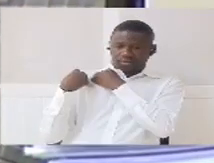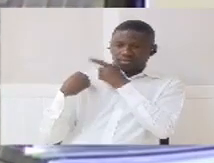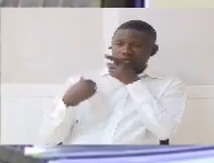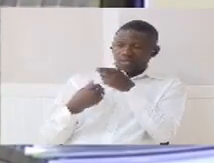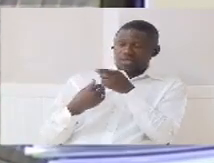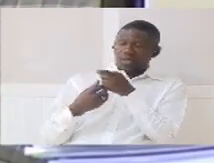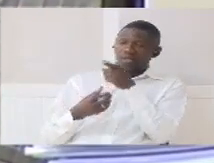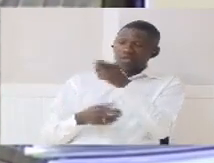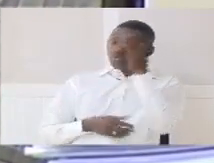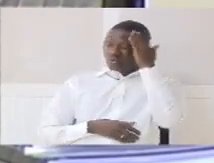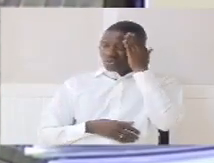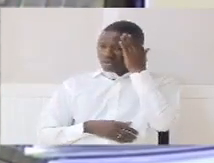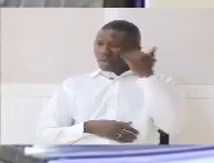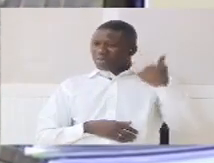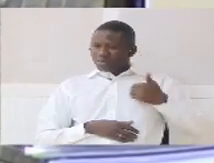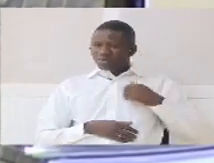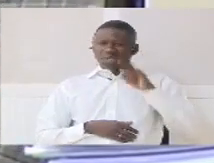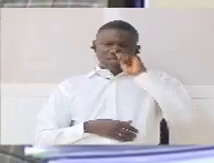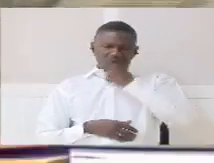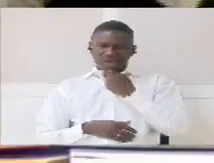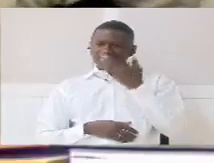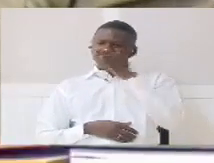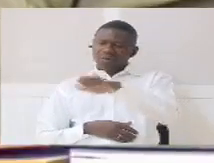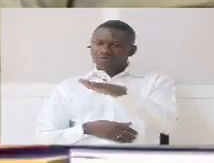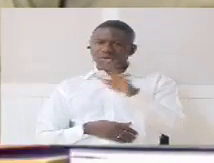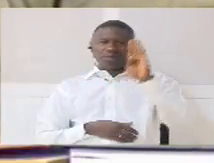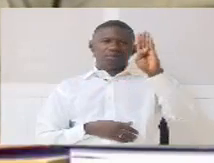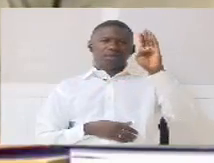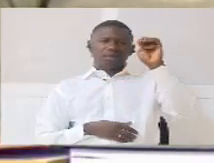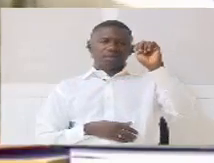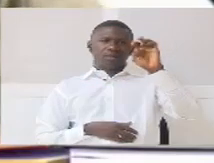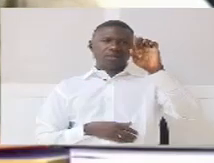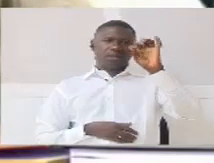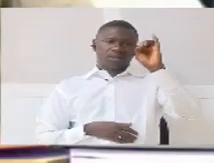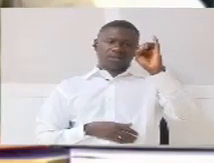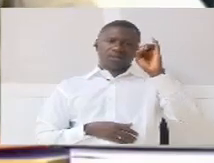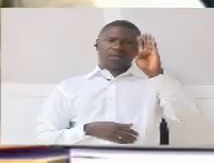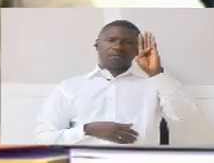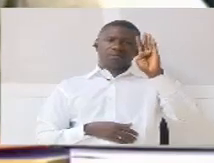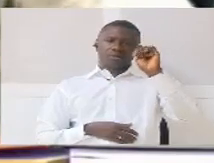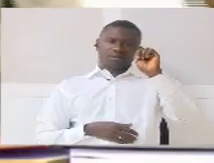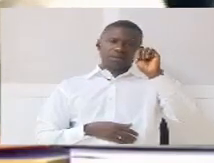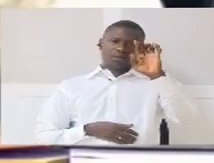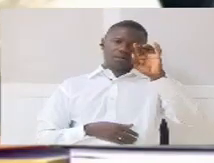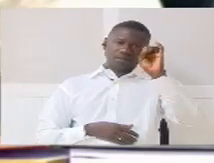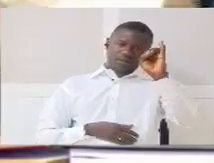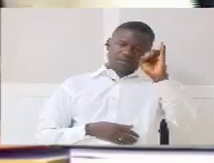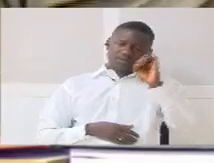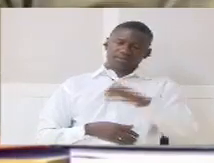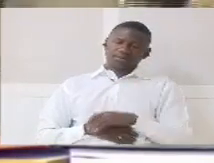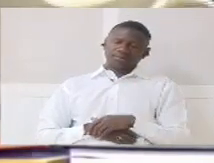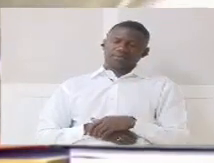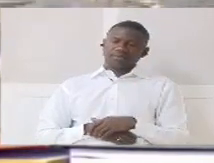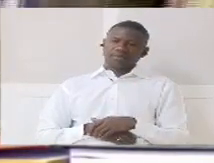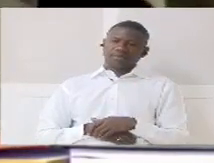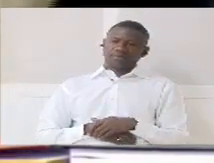know that people were dying from the beriberi? Yes, oh, according to information there. According to information. Just say